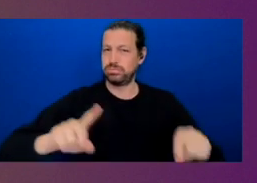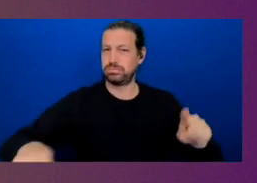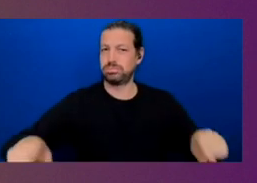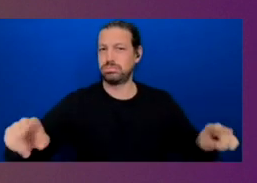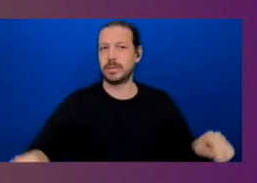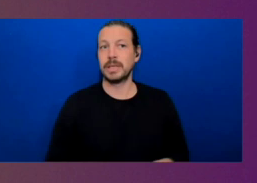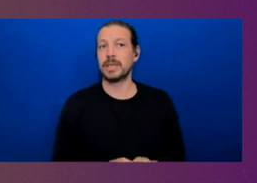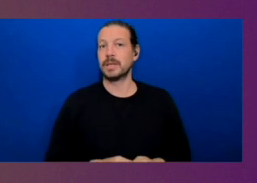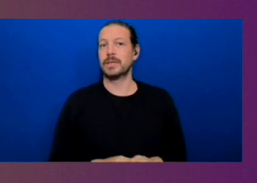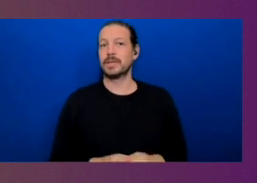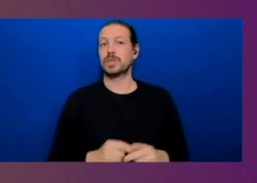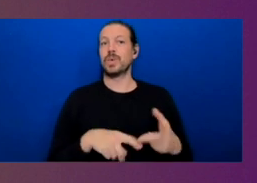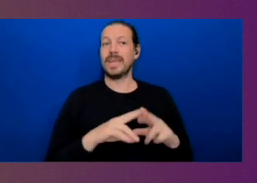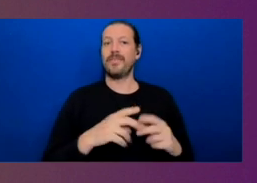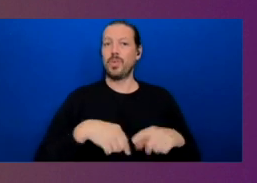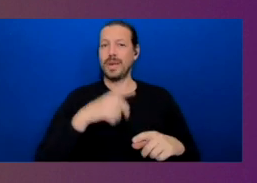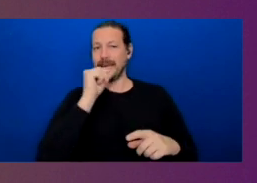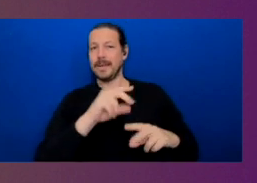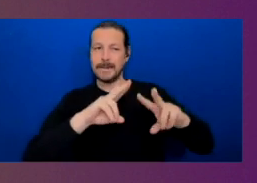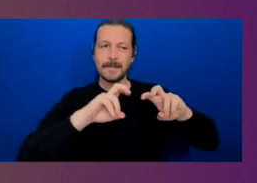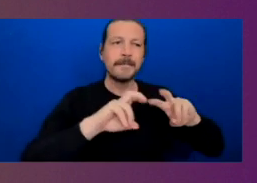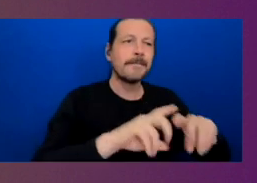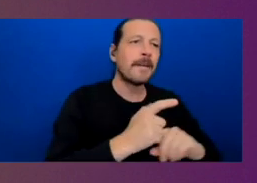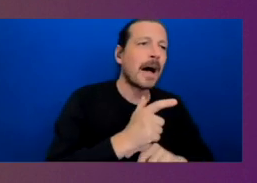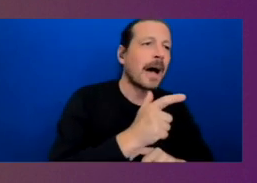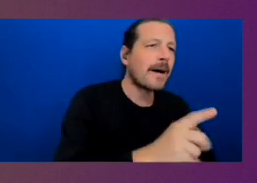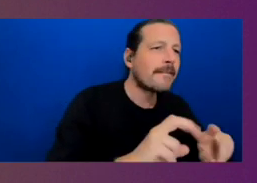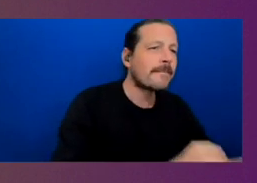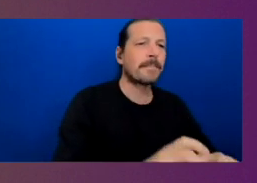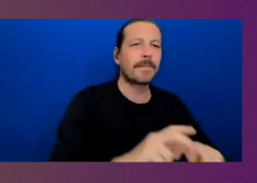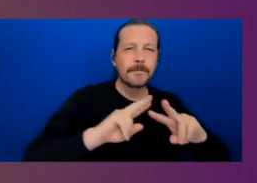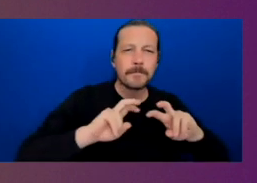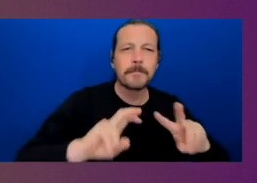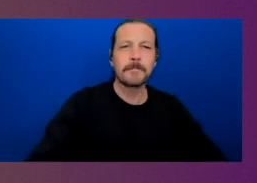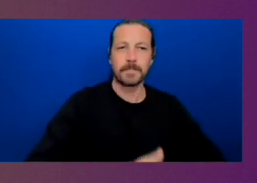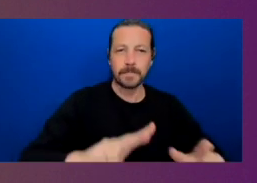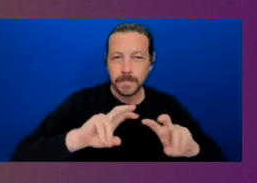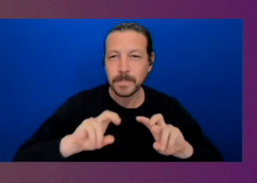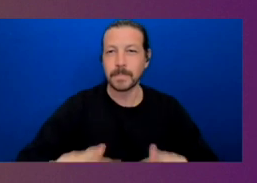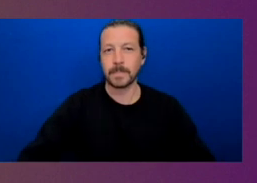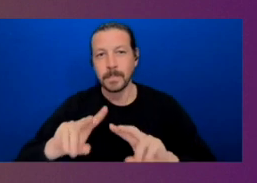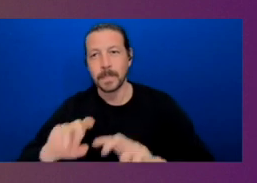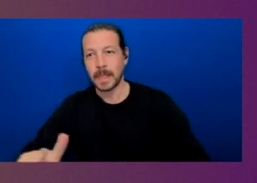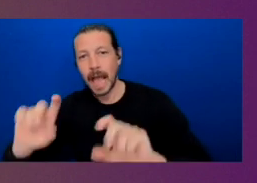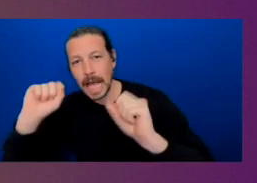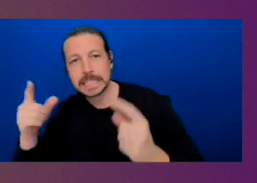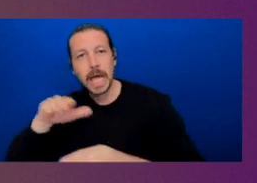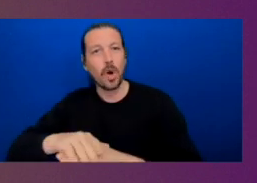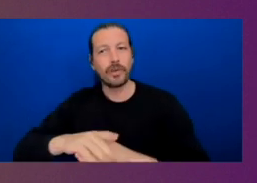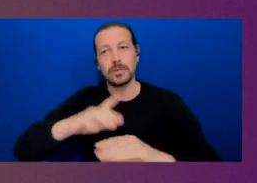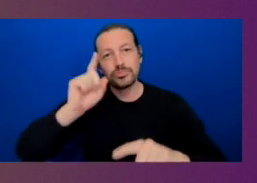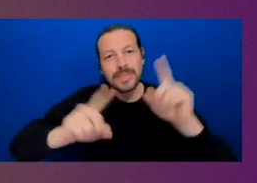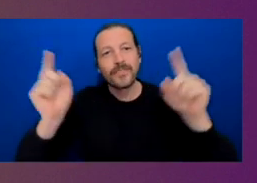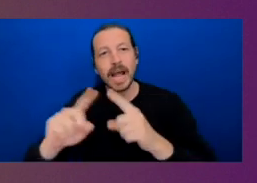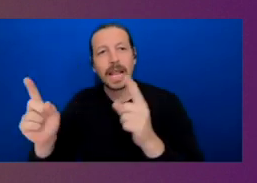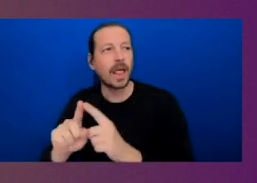we can go to the edges of those differences, and difference being the way people think, move, sense, and feel,